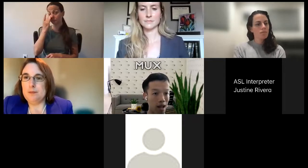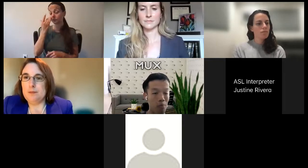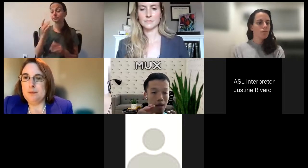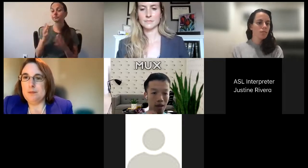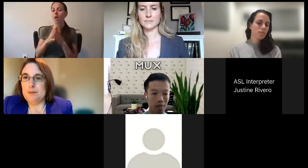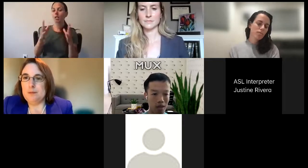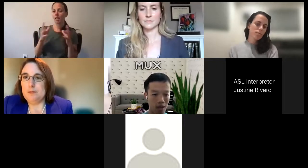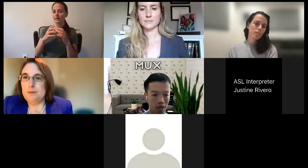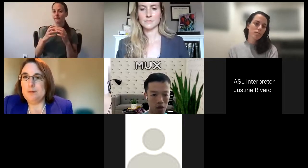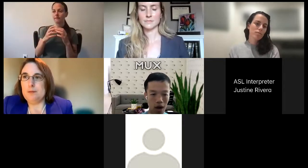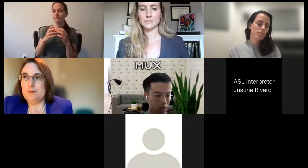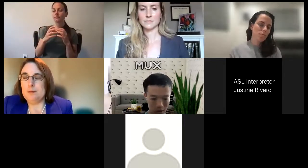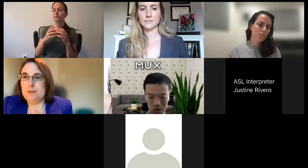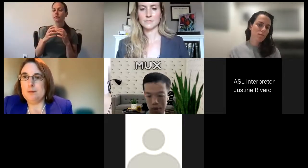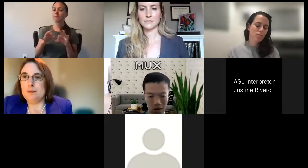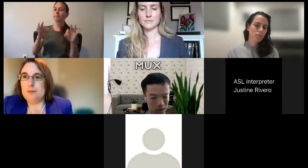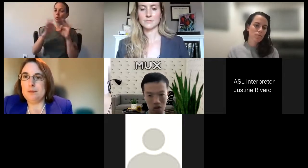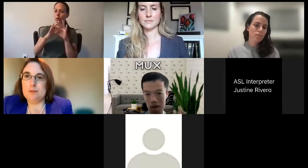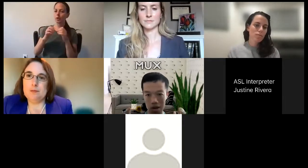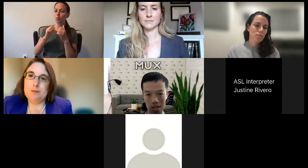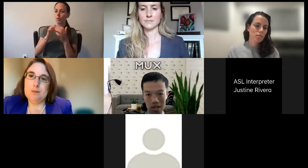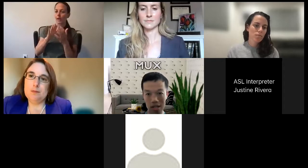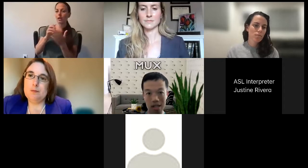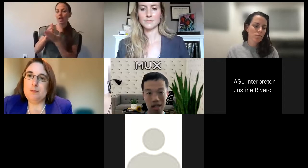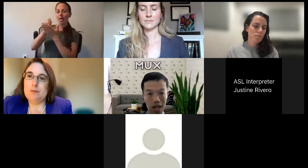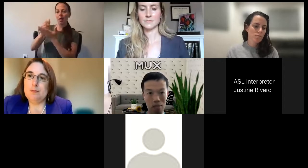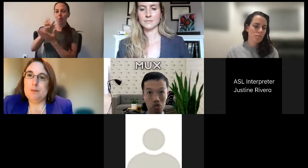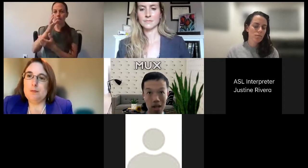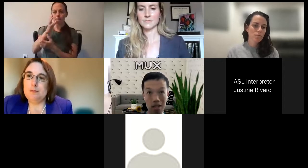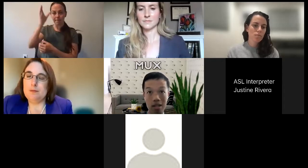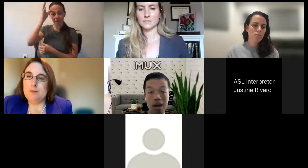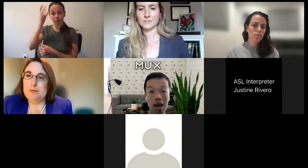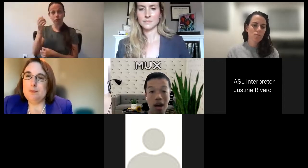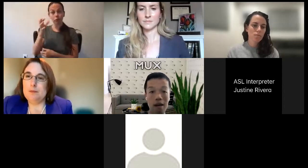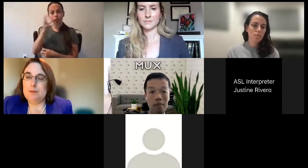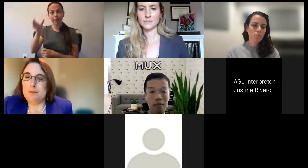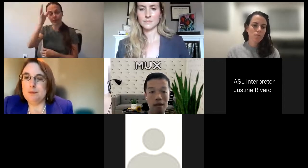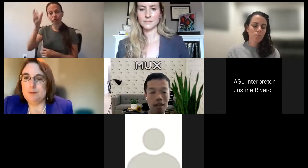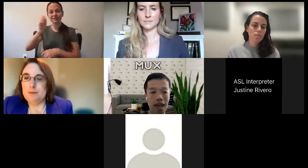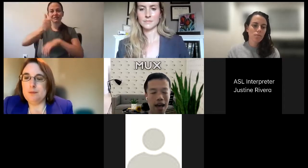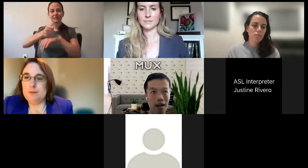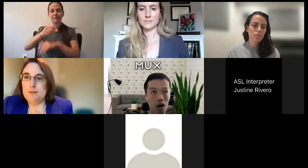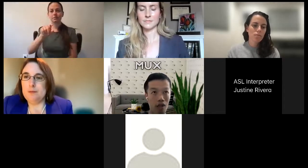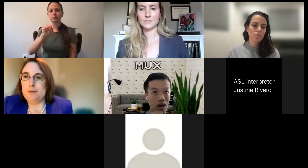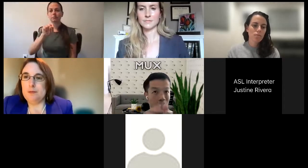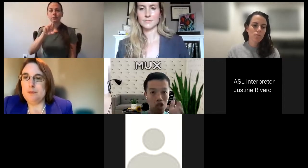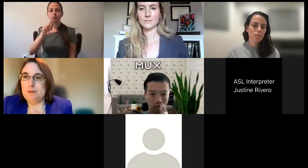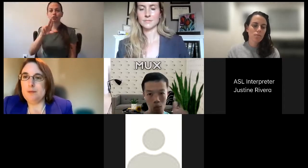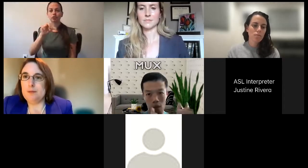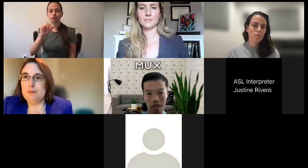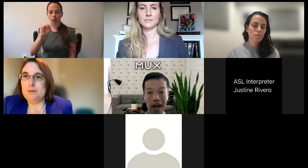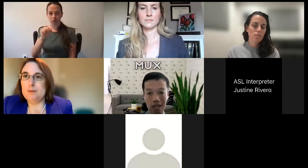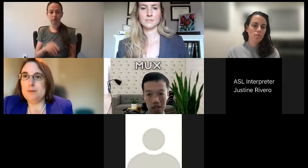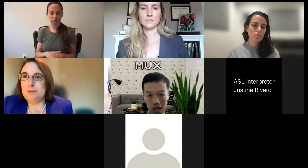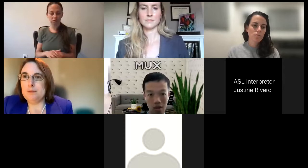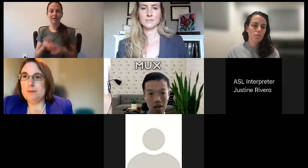can be done in helping your elders, your parents or grandparents set up trusts that are very